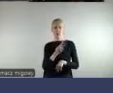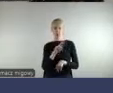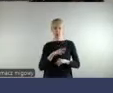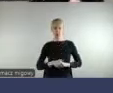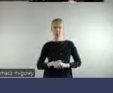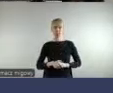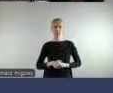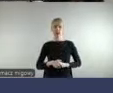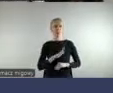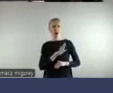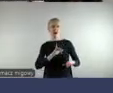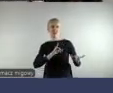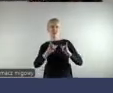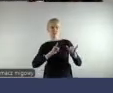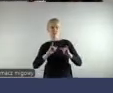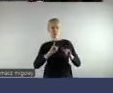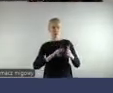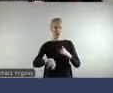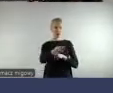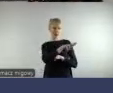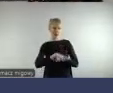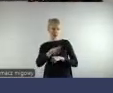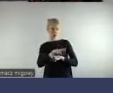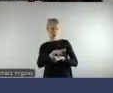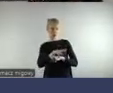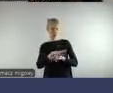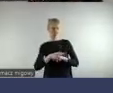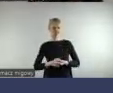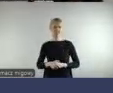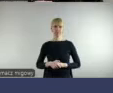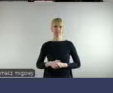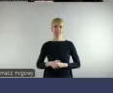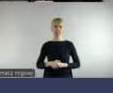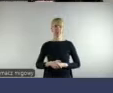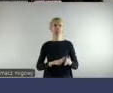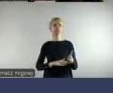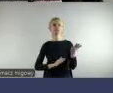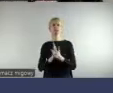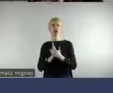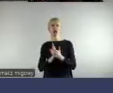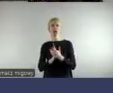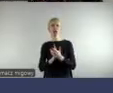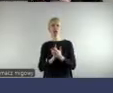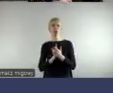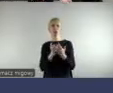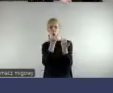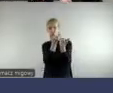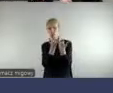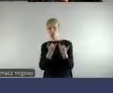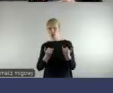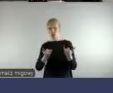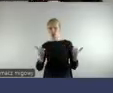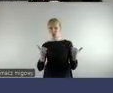that means that we have the authority to call on relevant actors and authorities when needed, including in case of